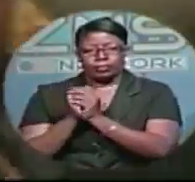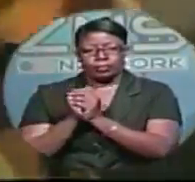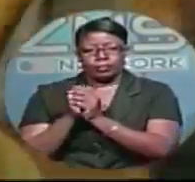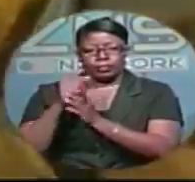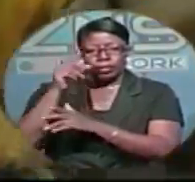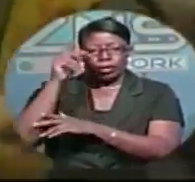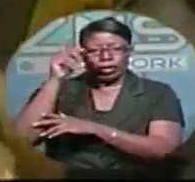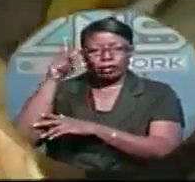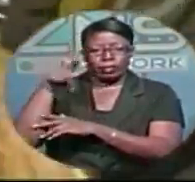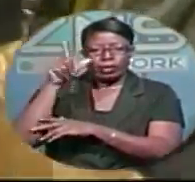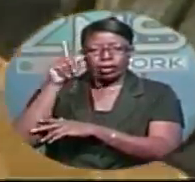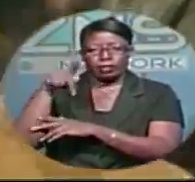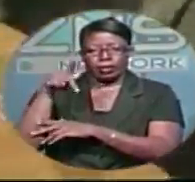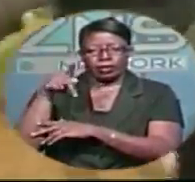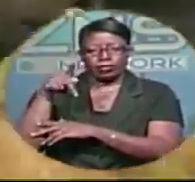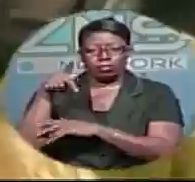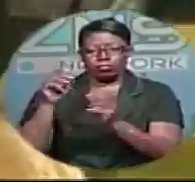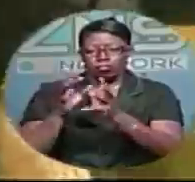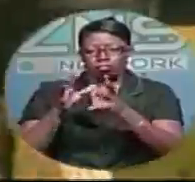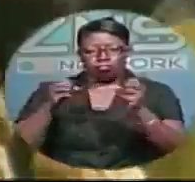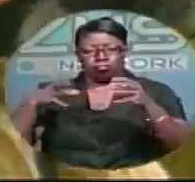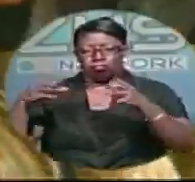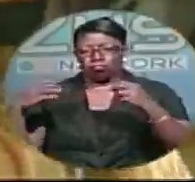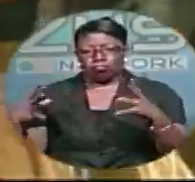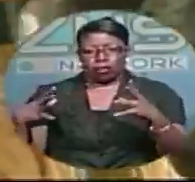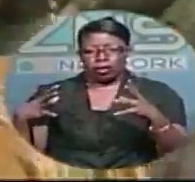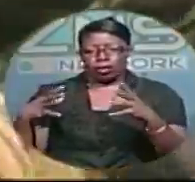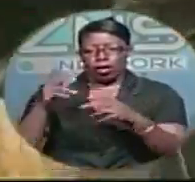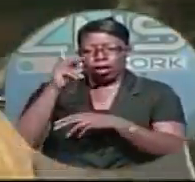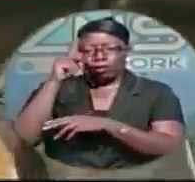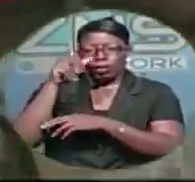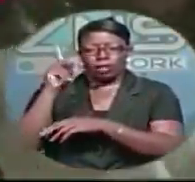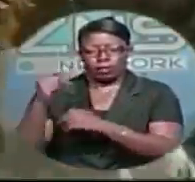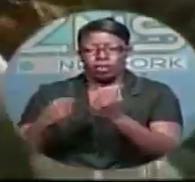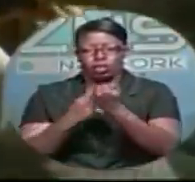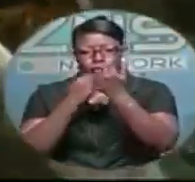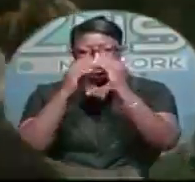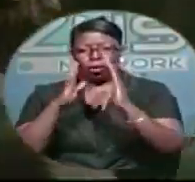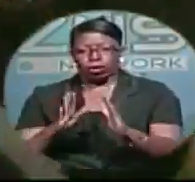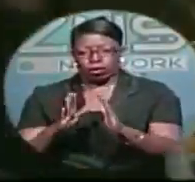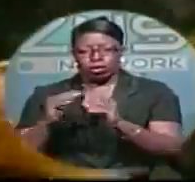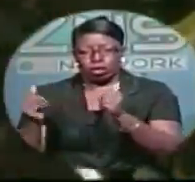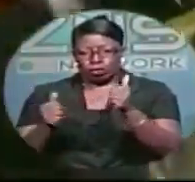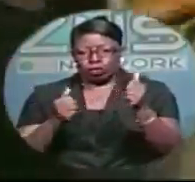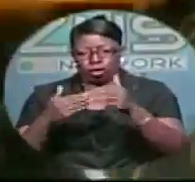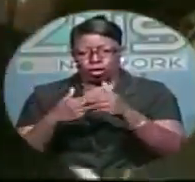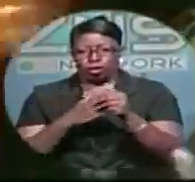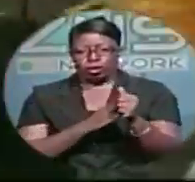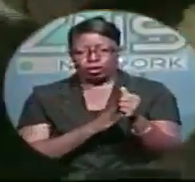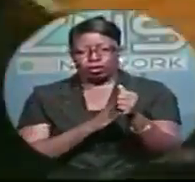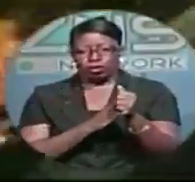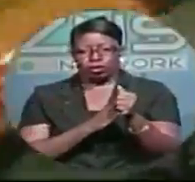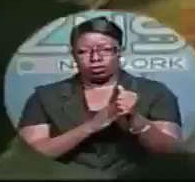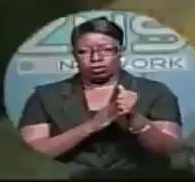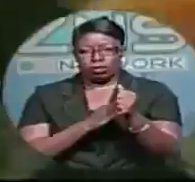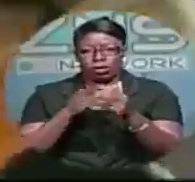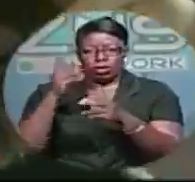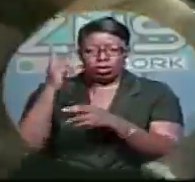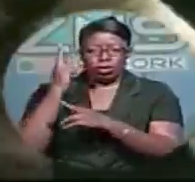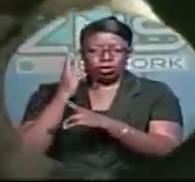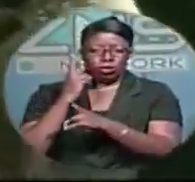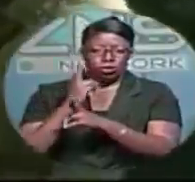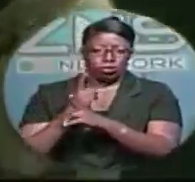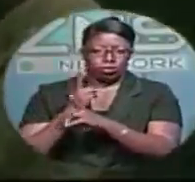PLP! Scores of vibrant PLP supporters heard from the leader of the Progressive Liberal Party, the Right Honorable